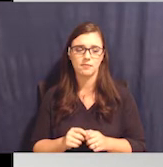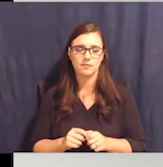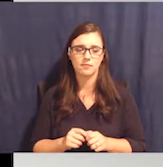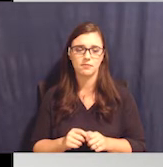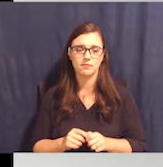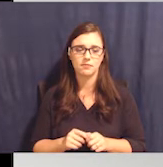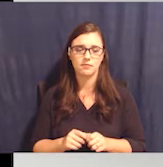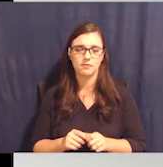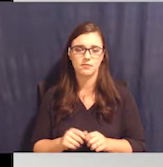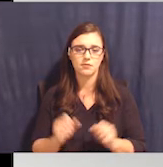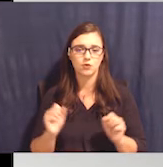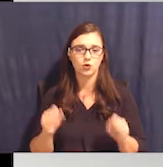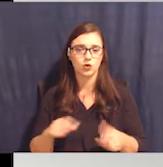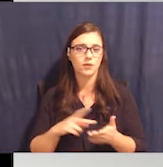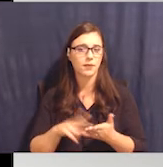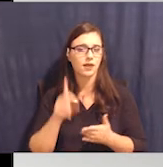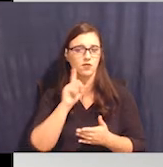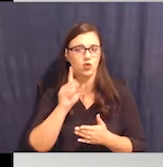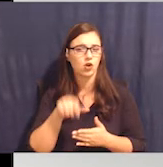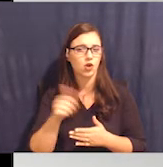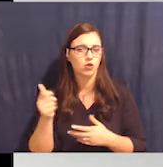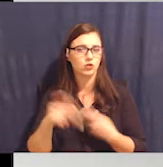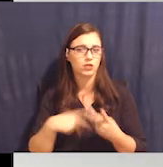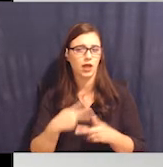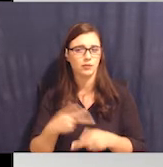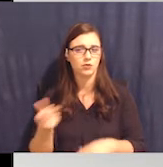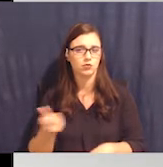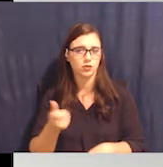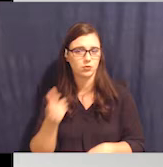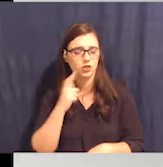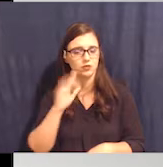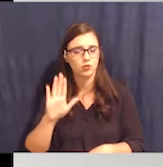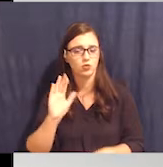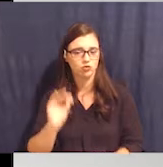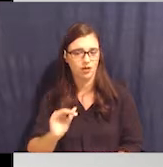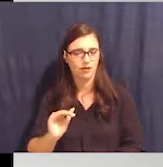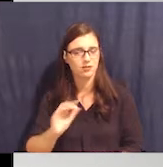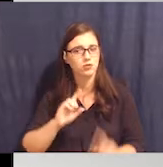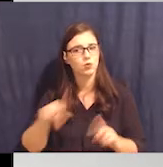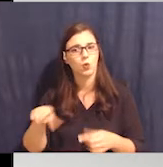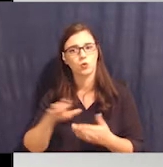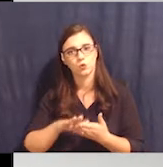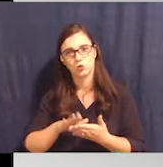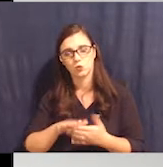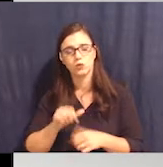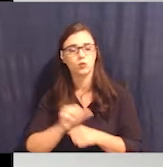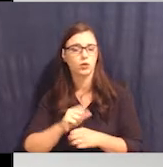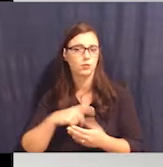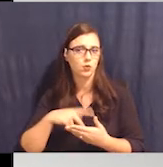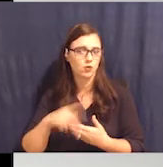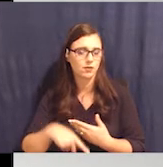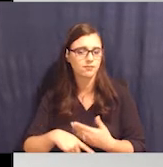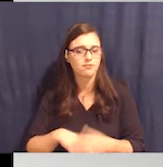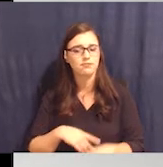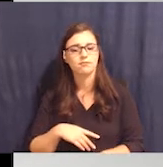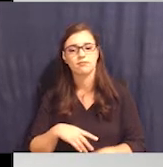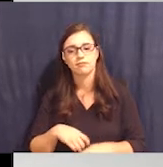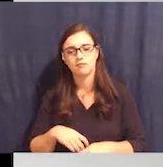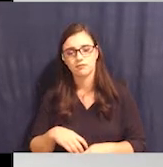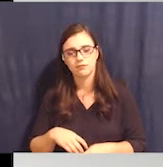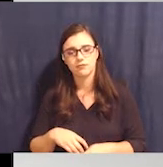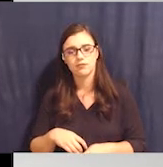can pay for other kinds of transportation for your child to go to school or to work